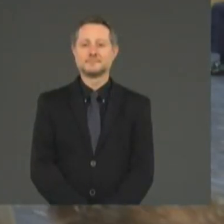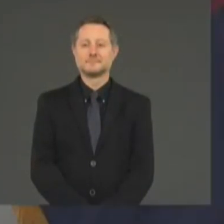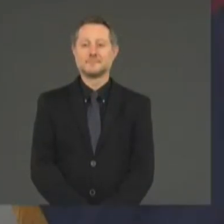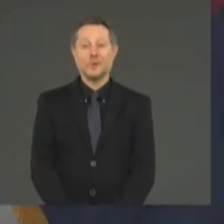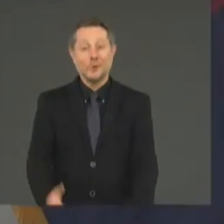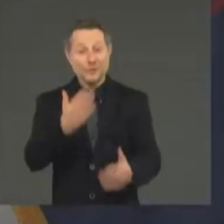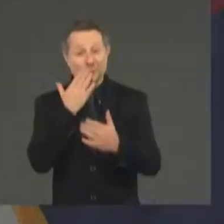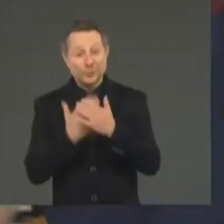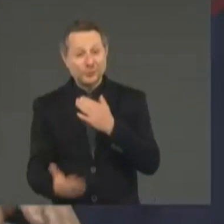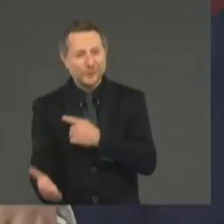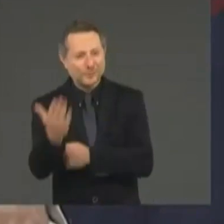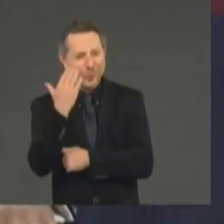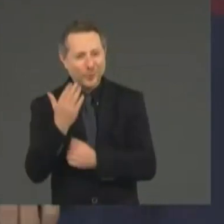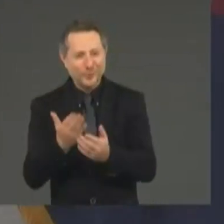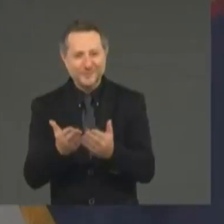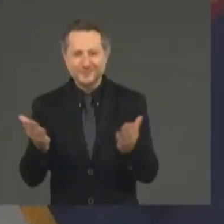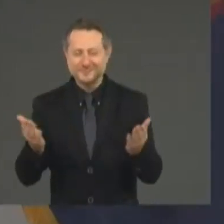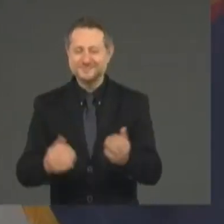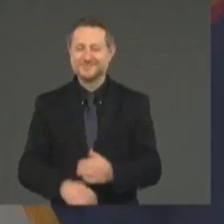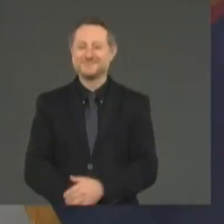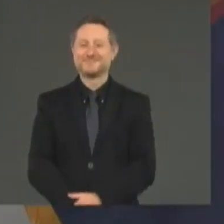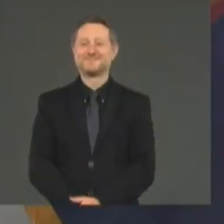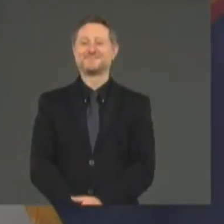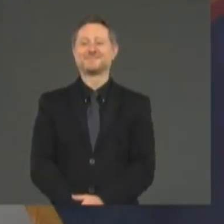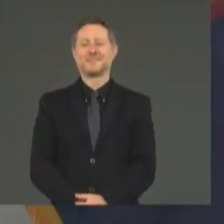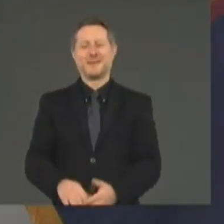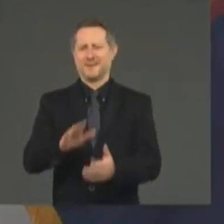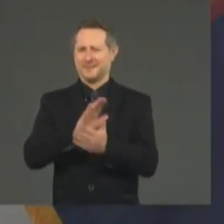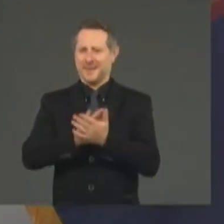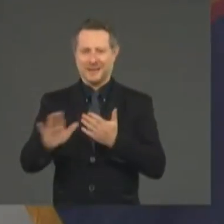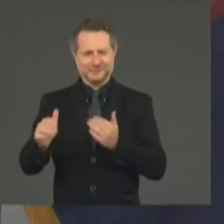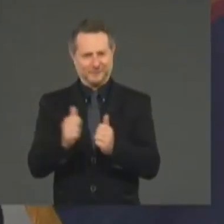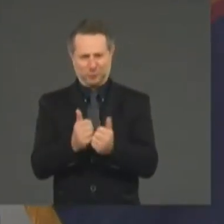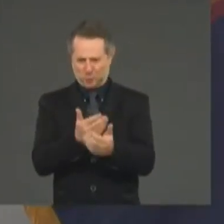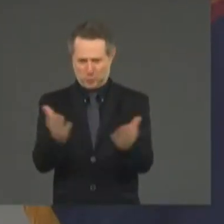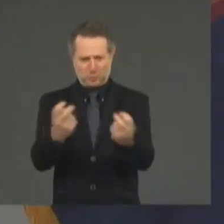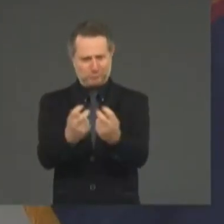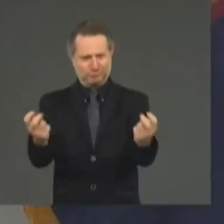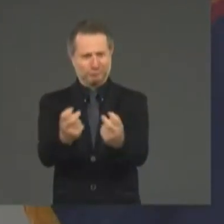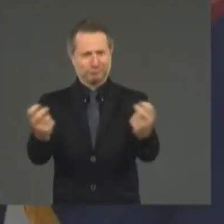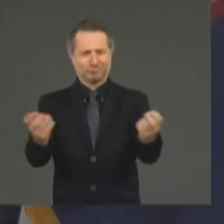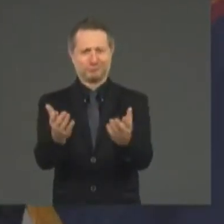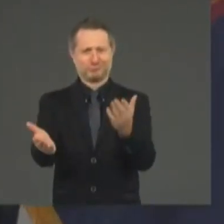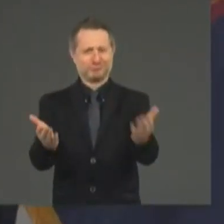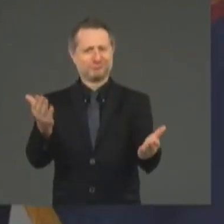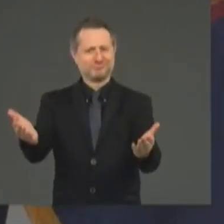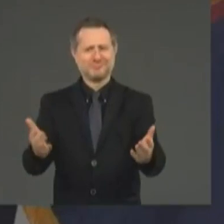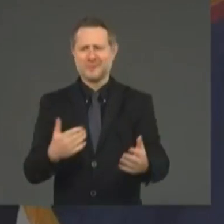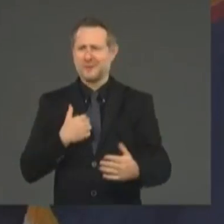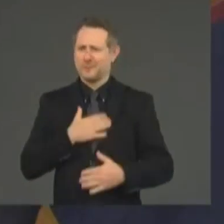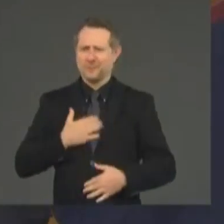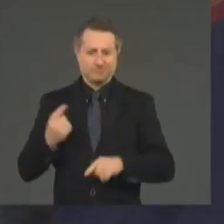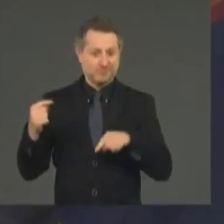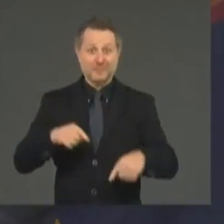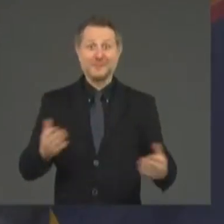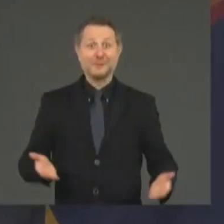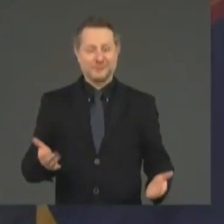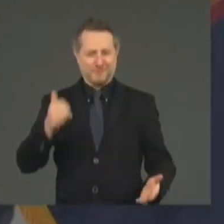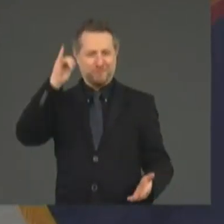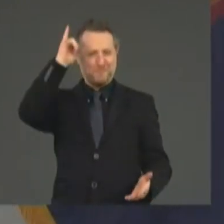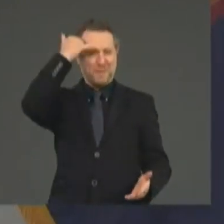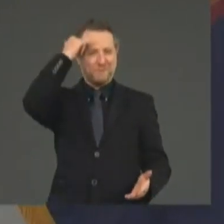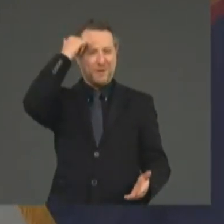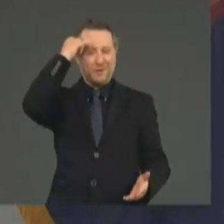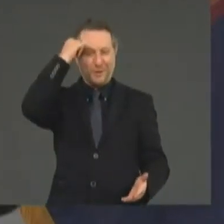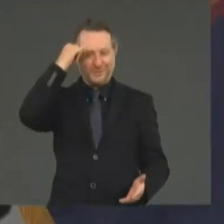Good morning. Good to be with all of you today. Pleasure to be in Buffalo. You know the people who are with me, but just in